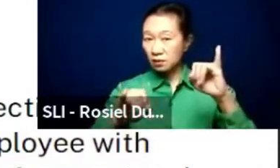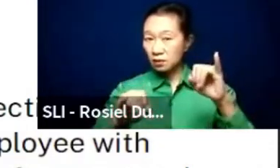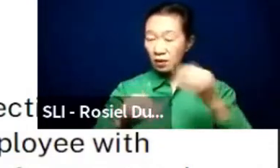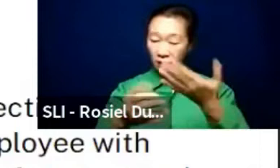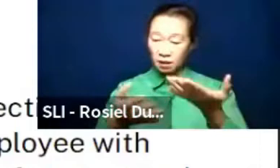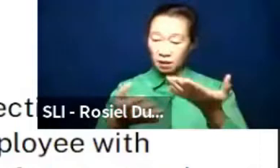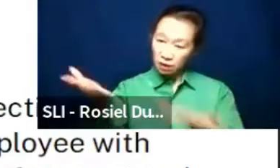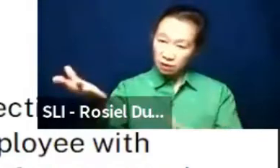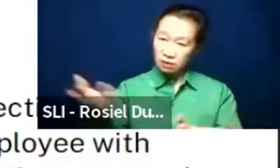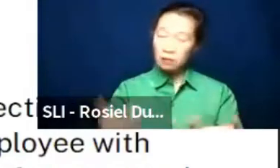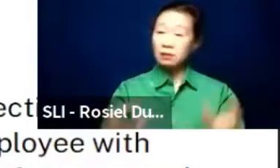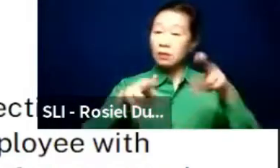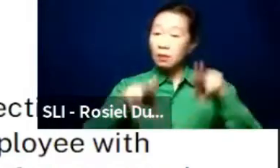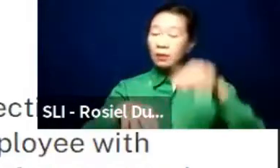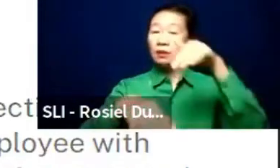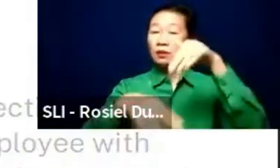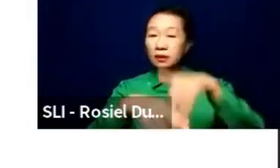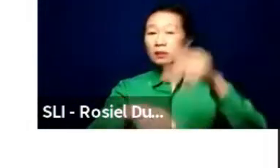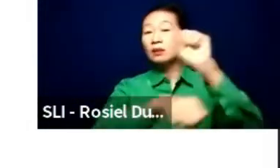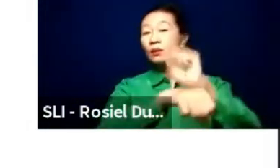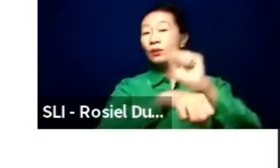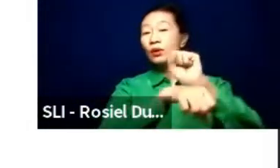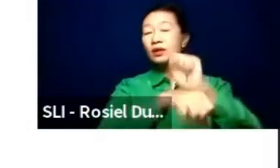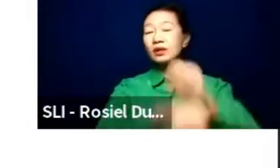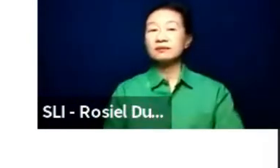occur naturally in the workplace.